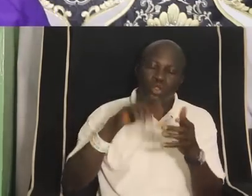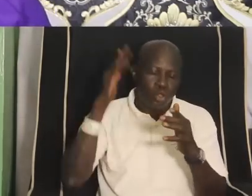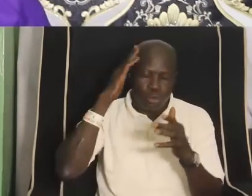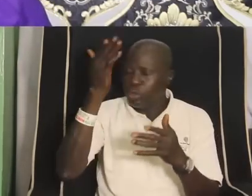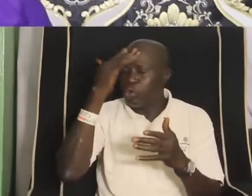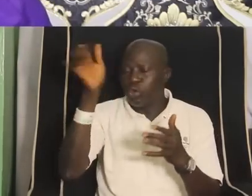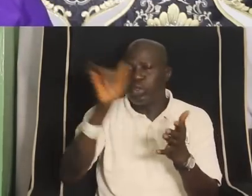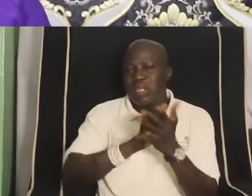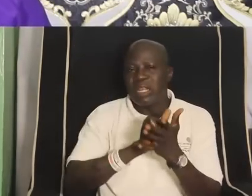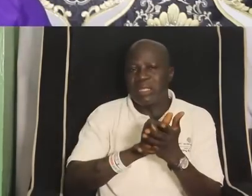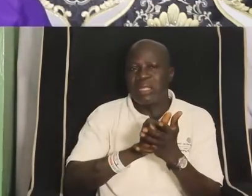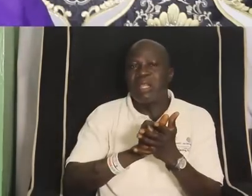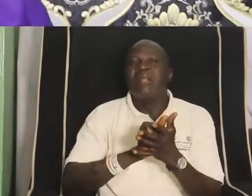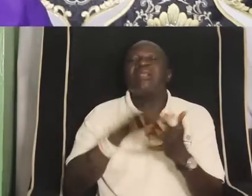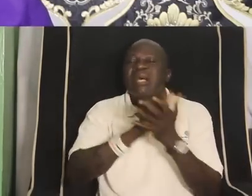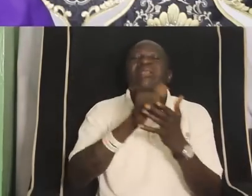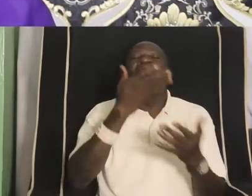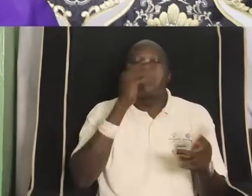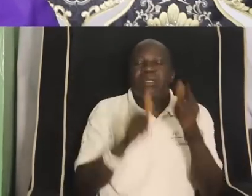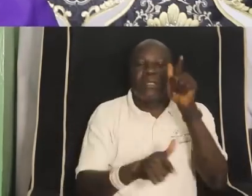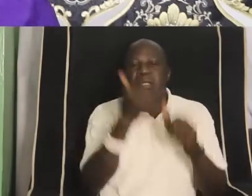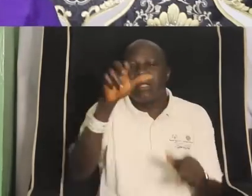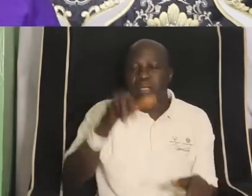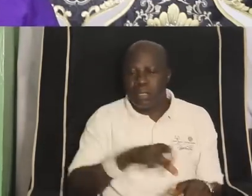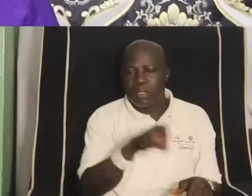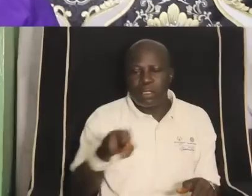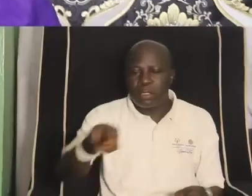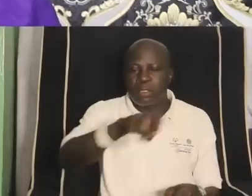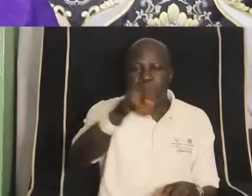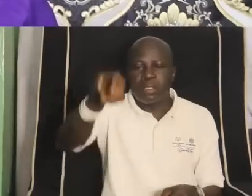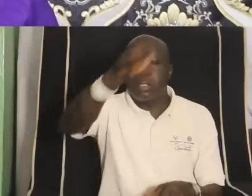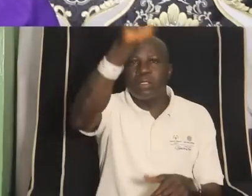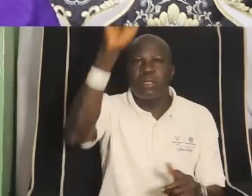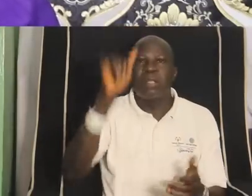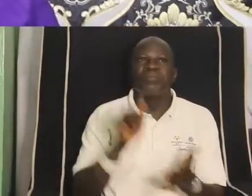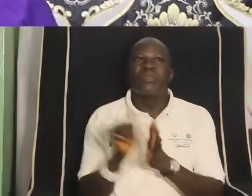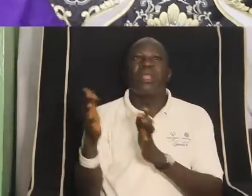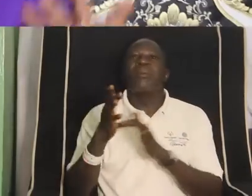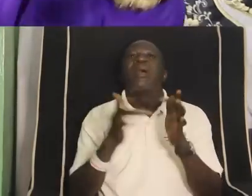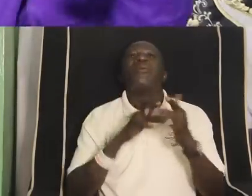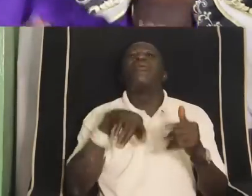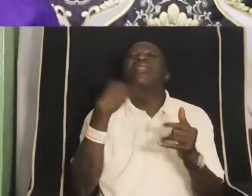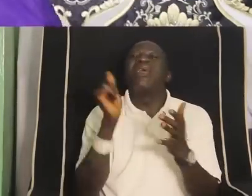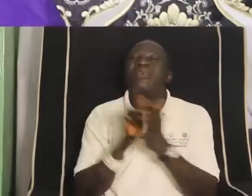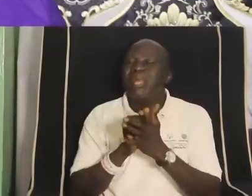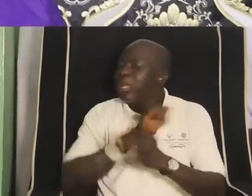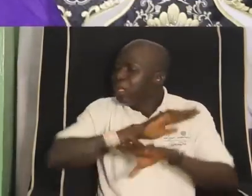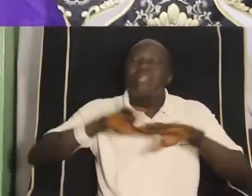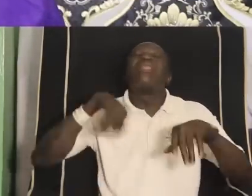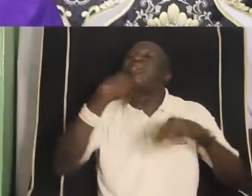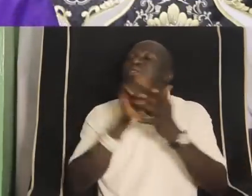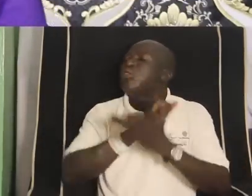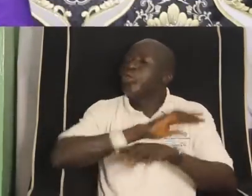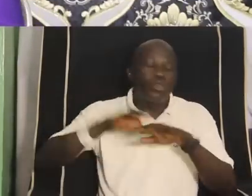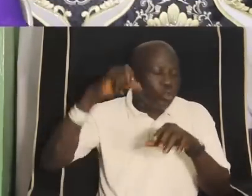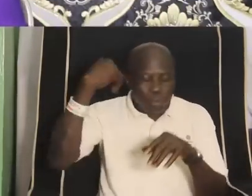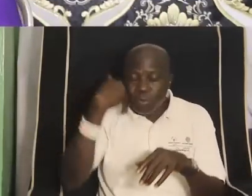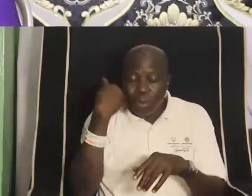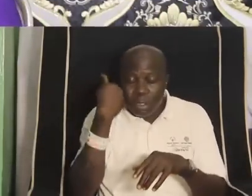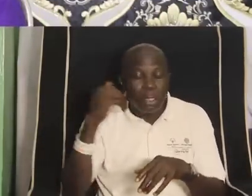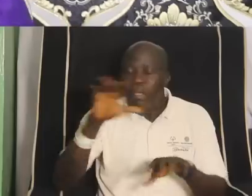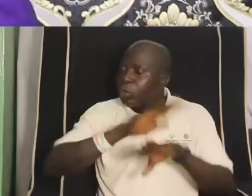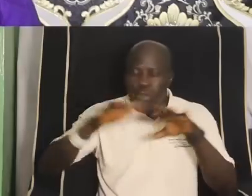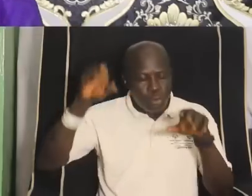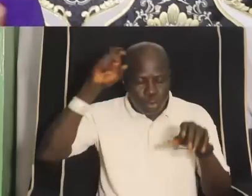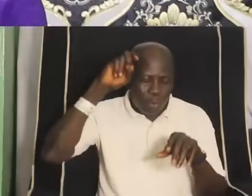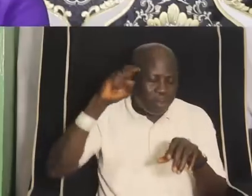know that. Iri ajo nla ni. It's a great journey. Bi beni to so fun e pe. The Bible that tells it. Ko mo sagbere. You should not fall in. Ko mo se pasaga.